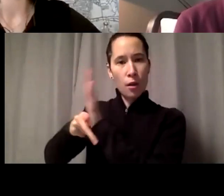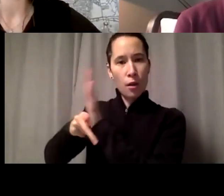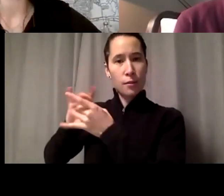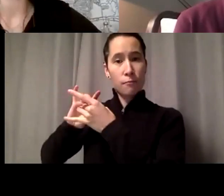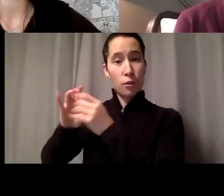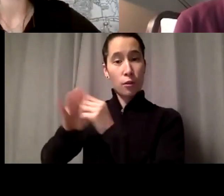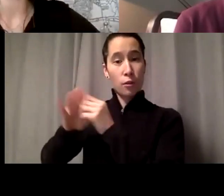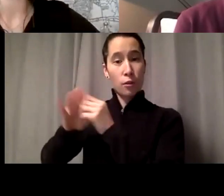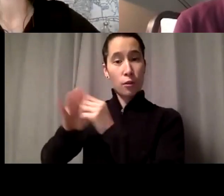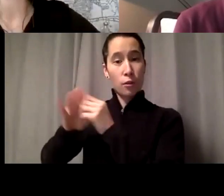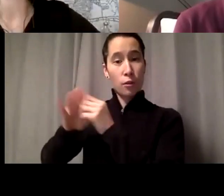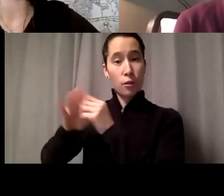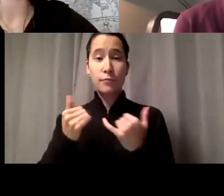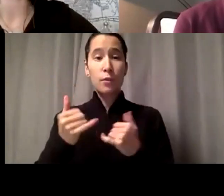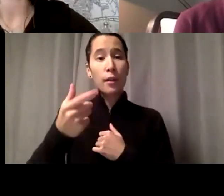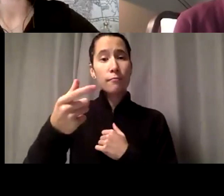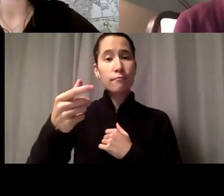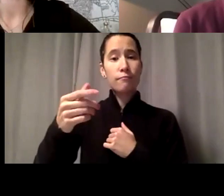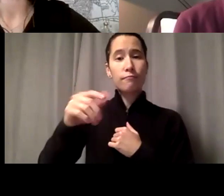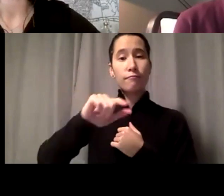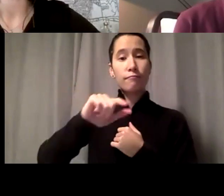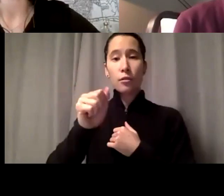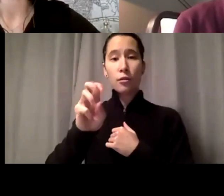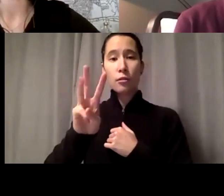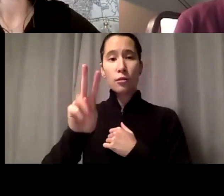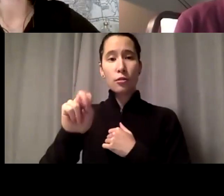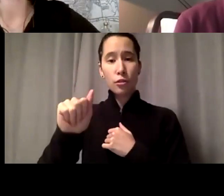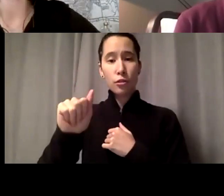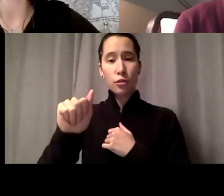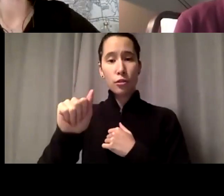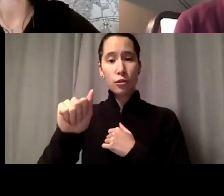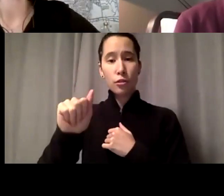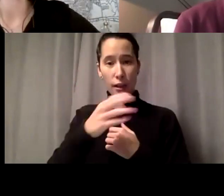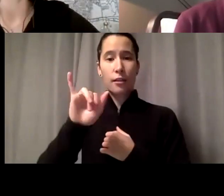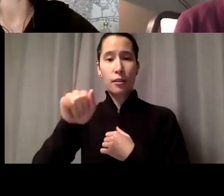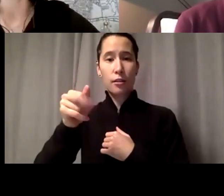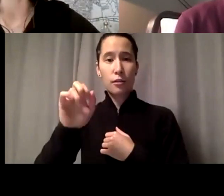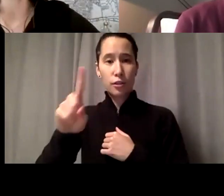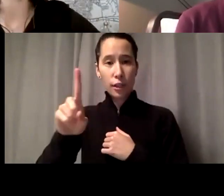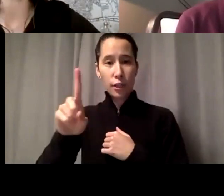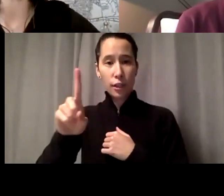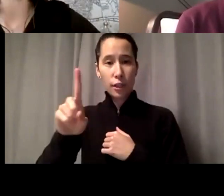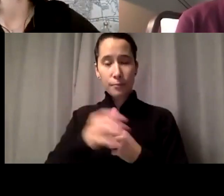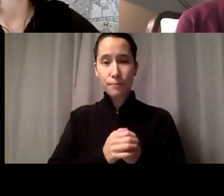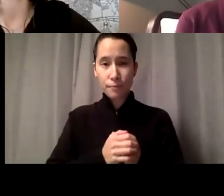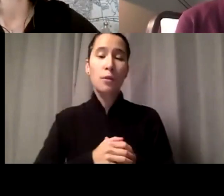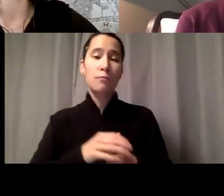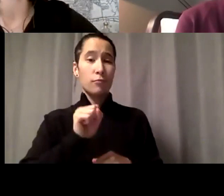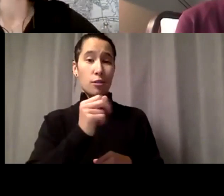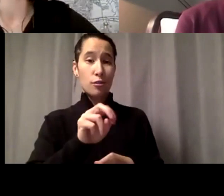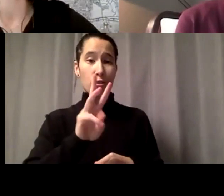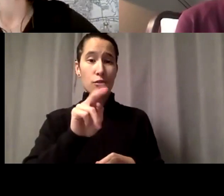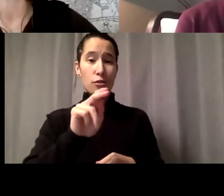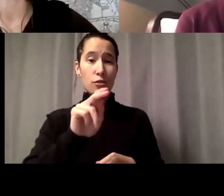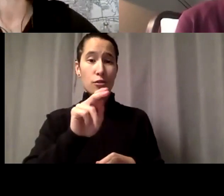to provide further updates on the provincial health order. Thank you. Thanks very much, Charlene. So just a reminder before we jump into